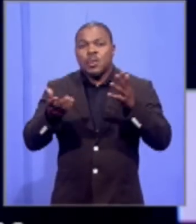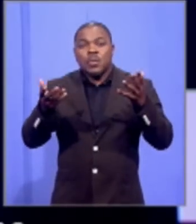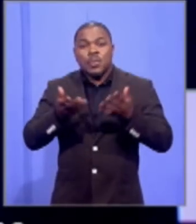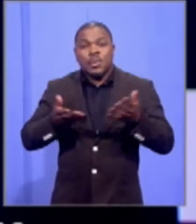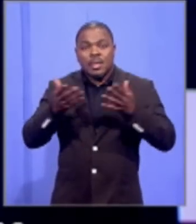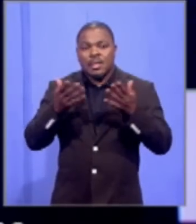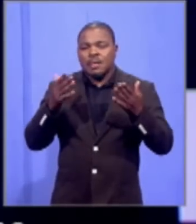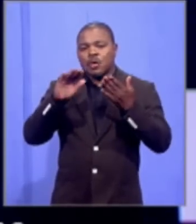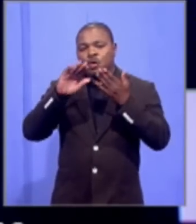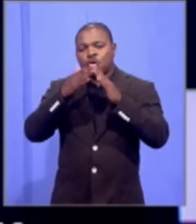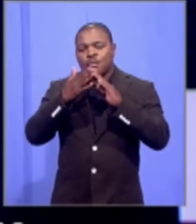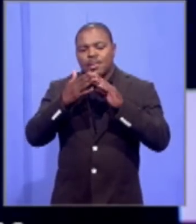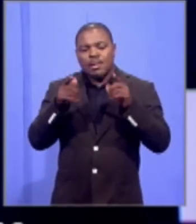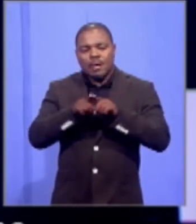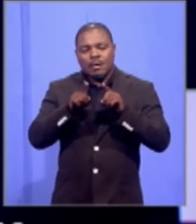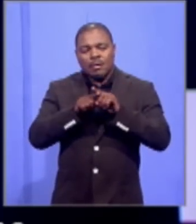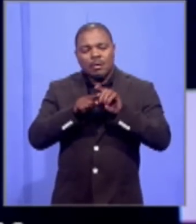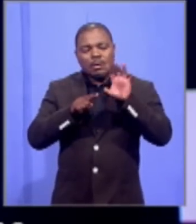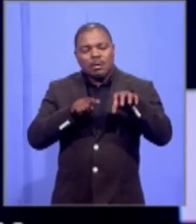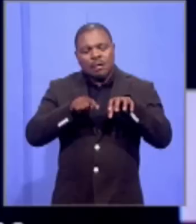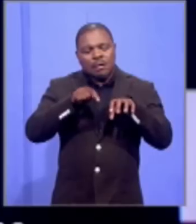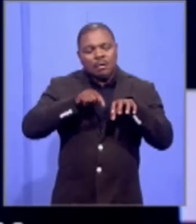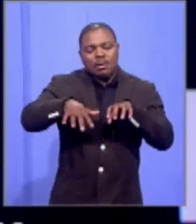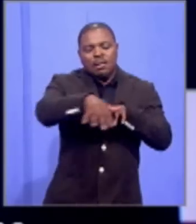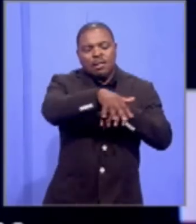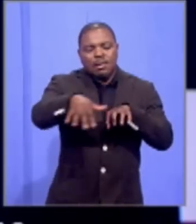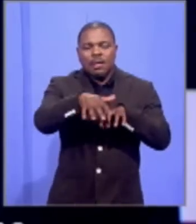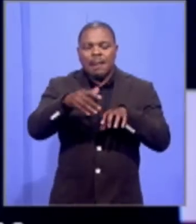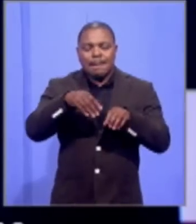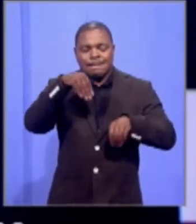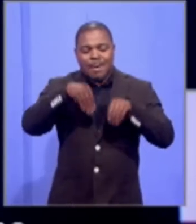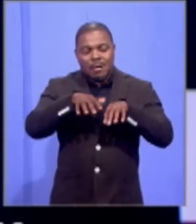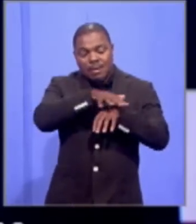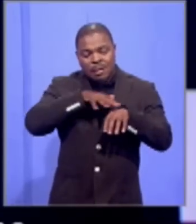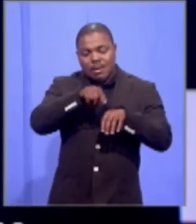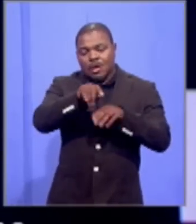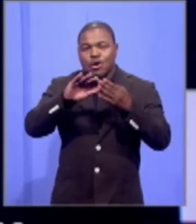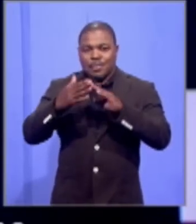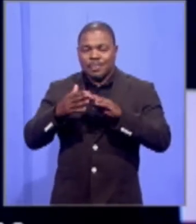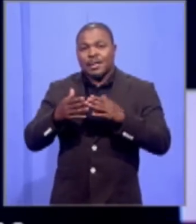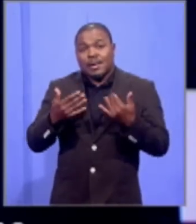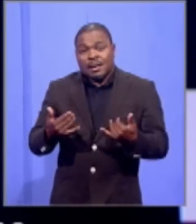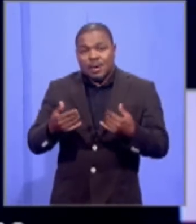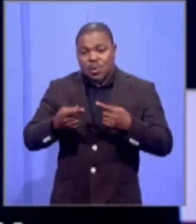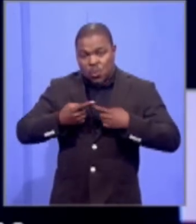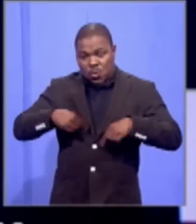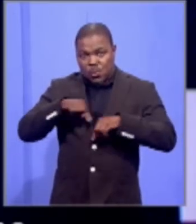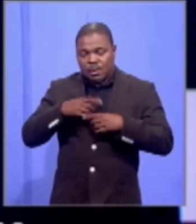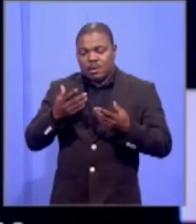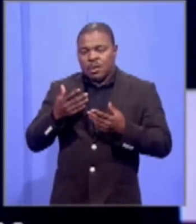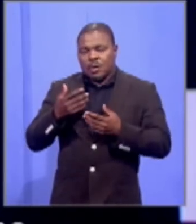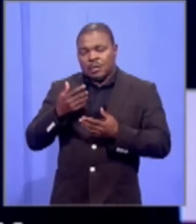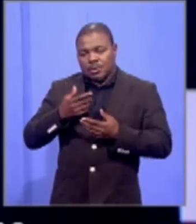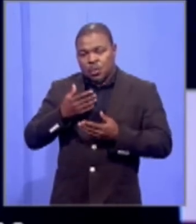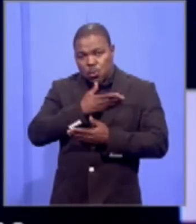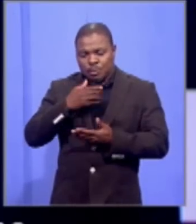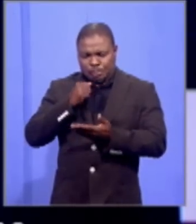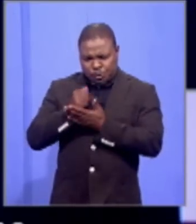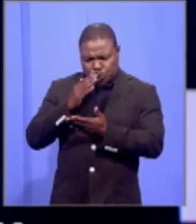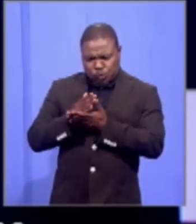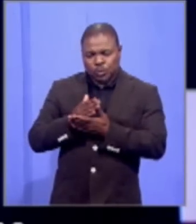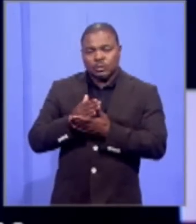mo metseng e pela rona ya di-mine ka lona lebaka leo la gore re be le bonnete ba gore tsotlhe